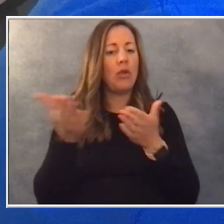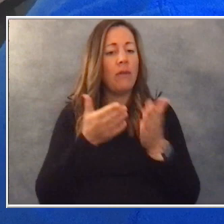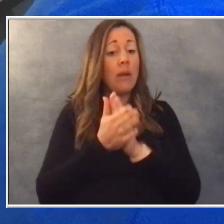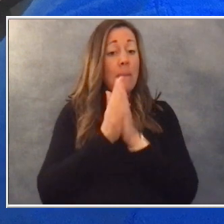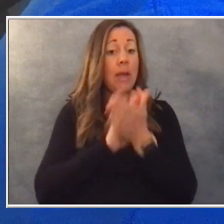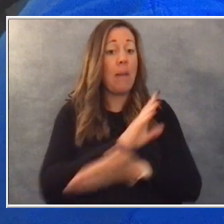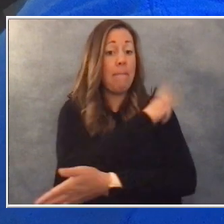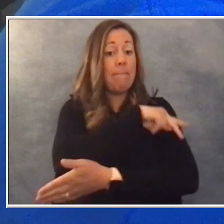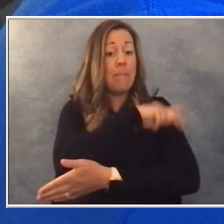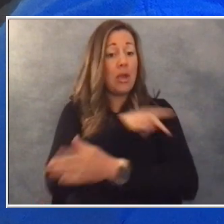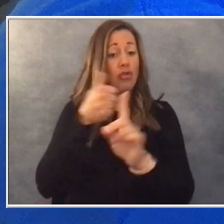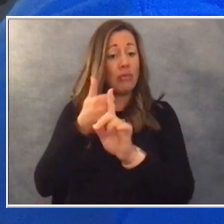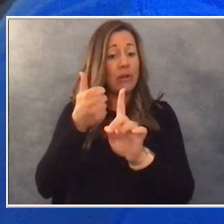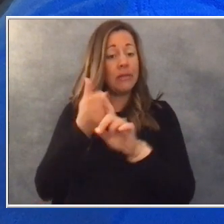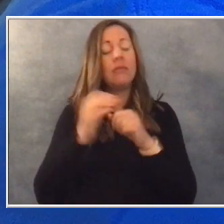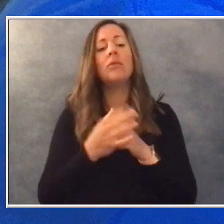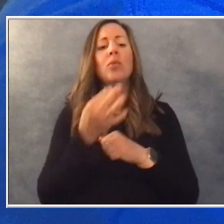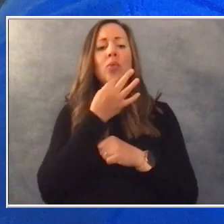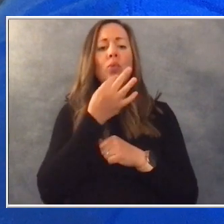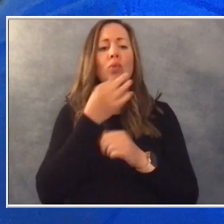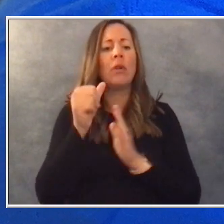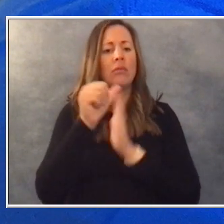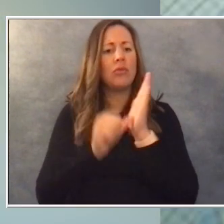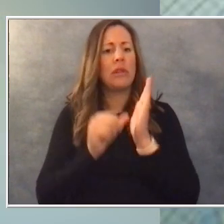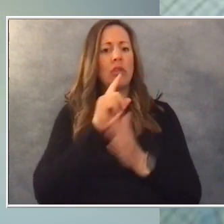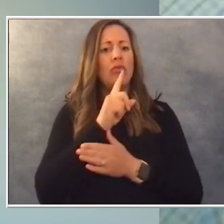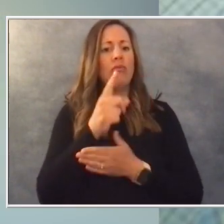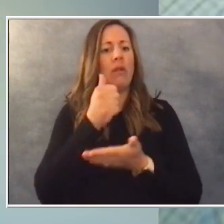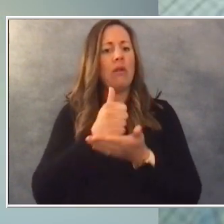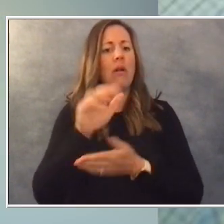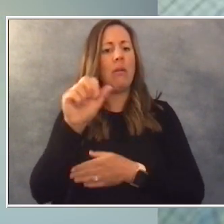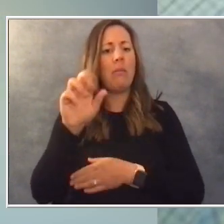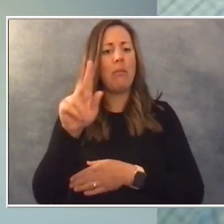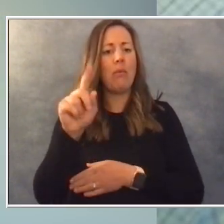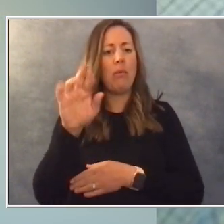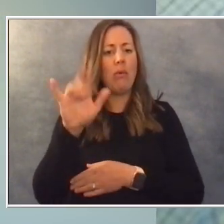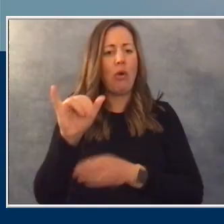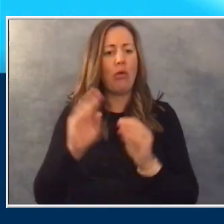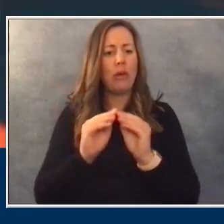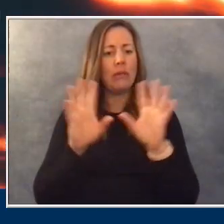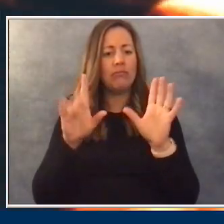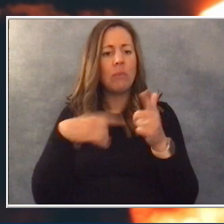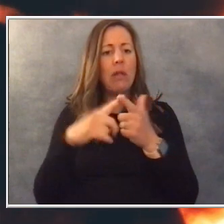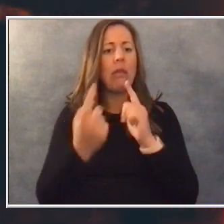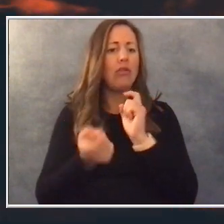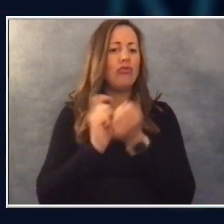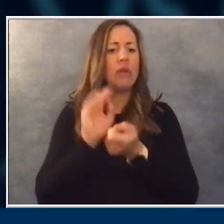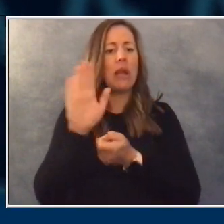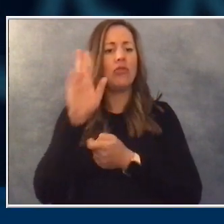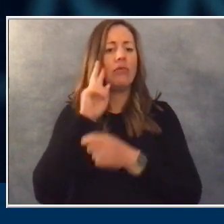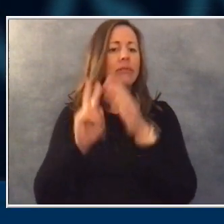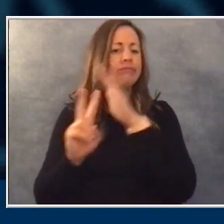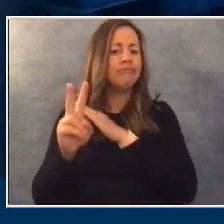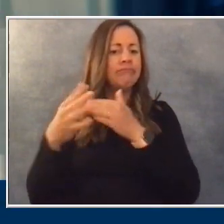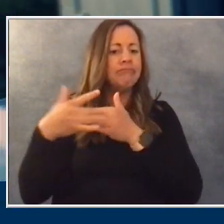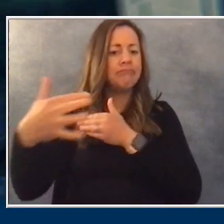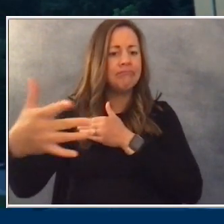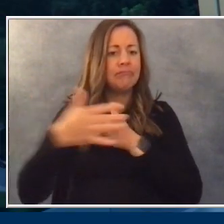patient. Coming up, the procedure that unclogged his artery and changed his prognosis.